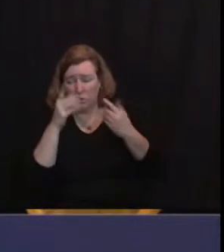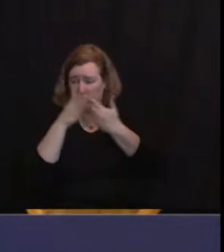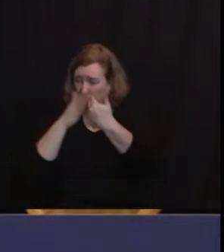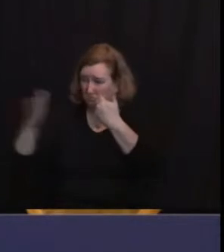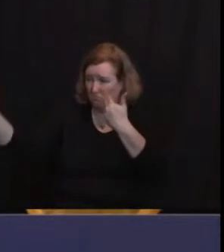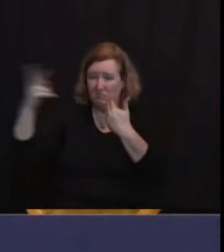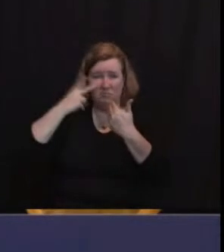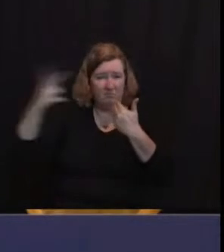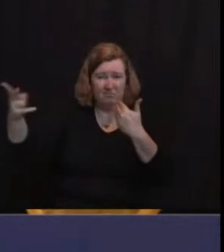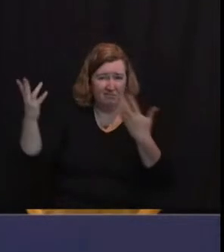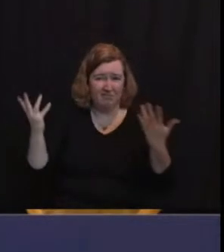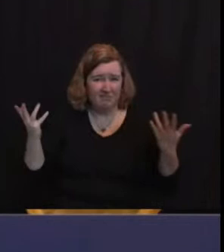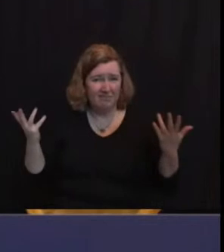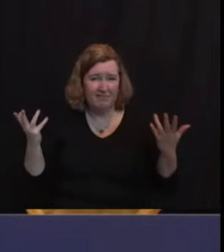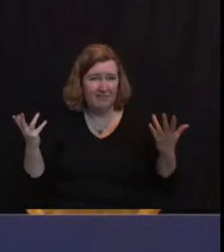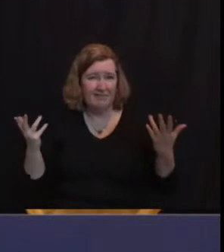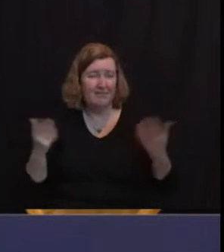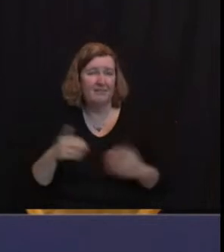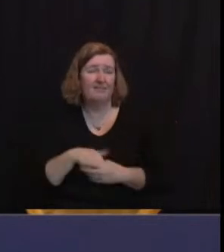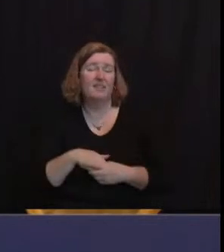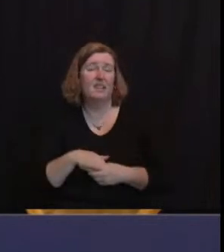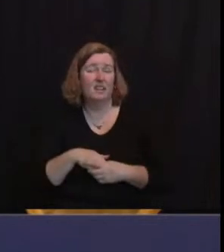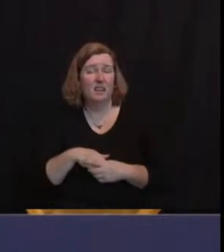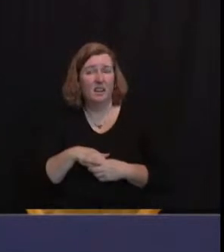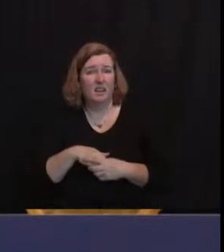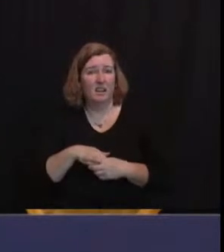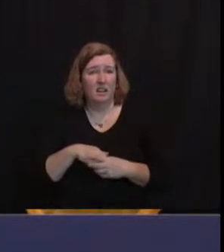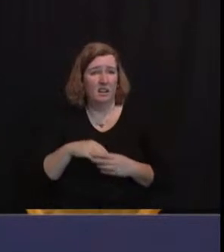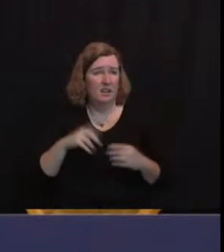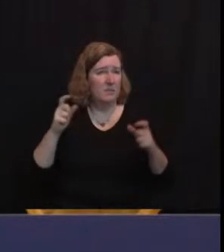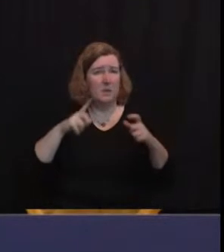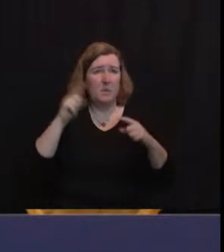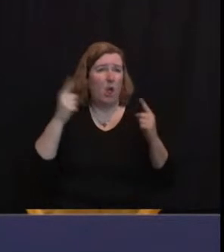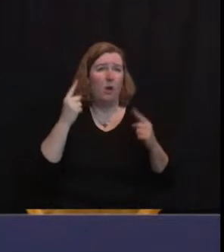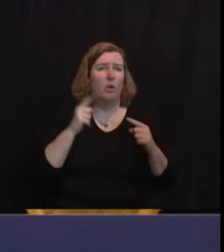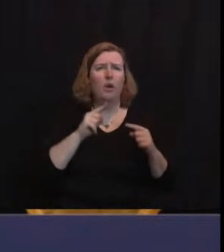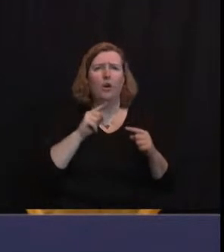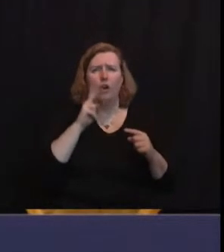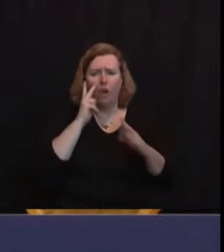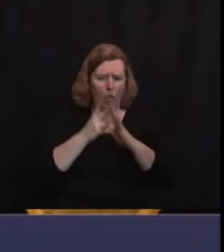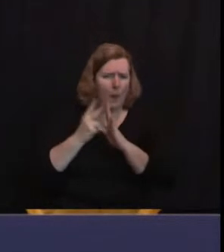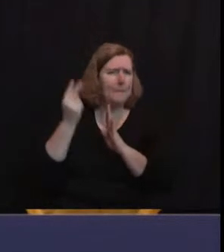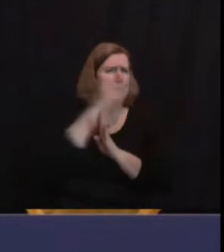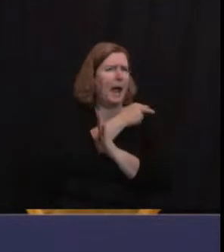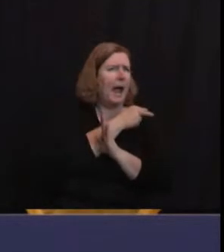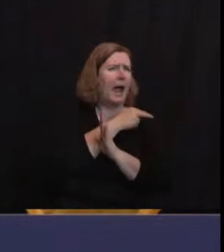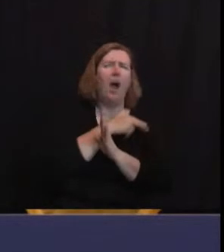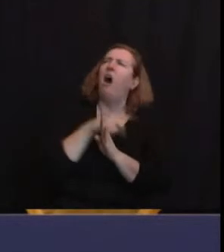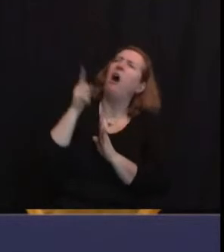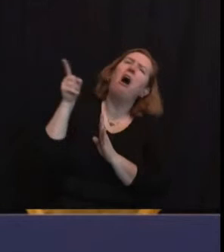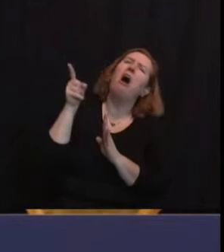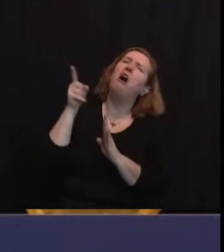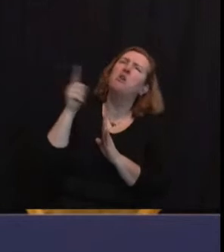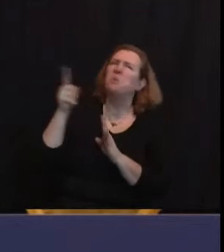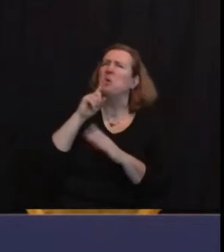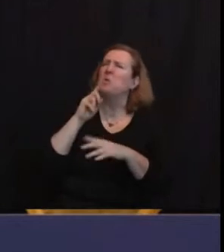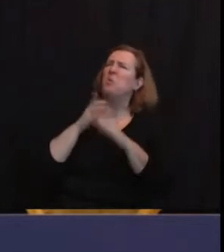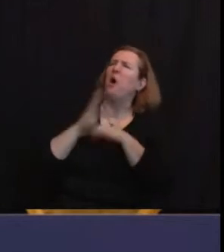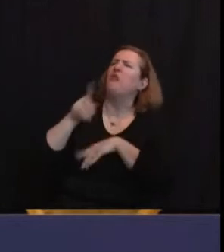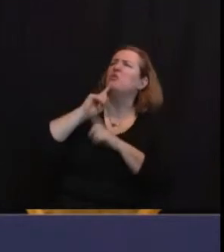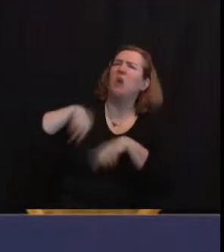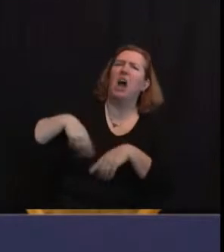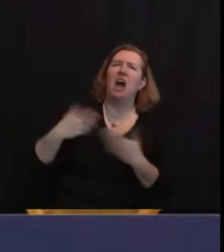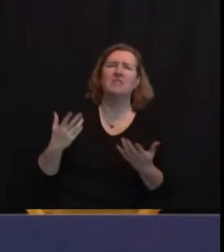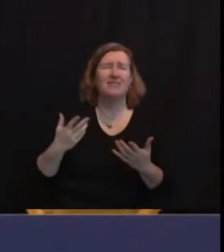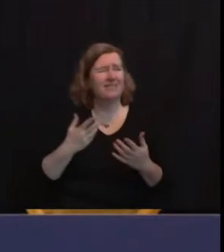I haven't heard so much Monday morning quarterbacking since Howard Cosell retired. With all due respect, we